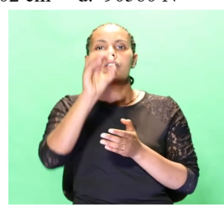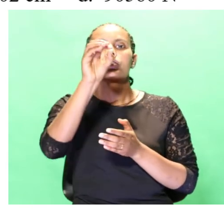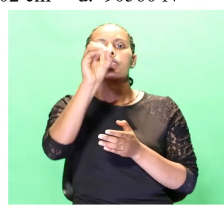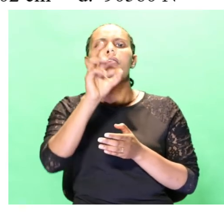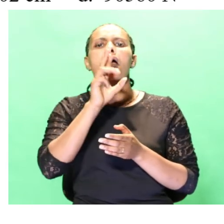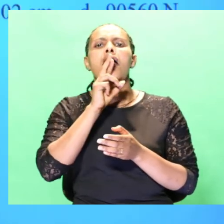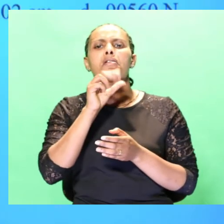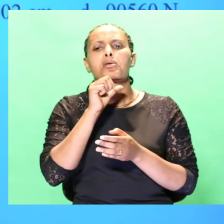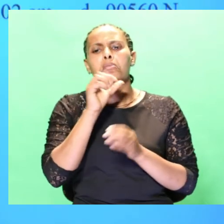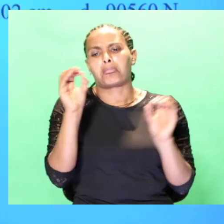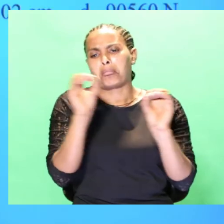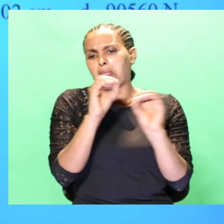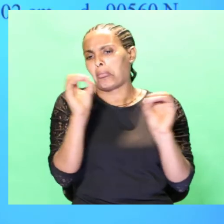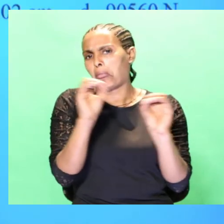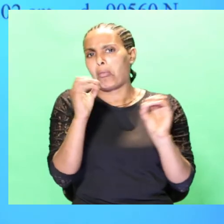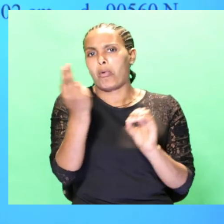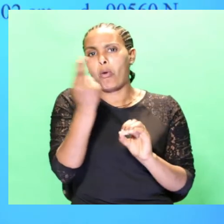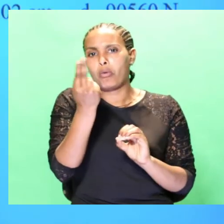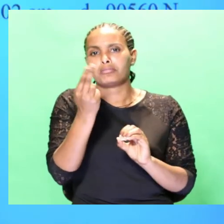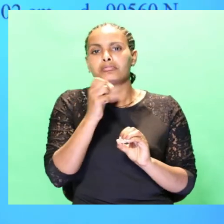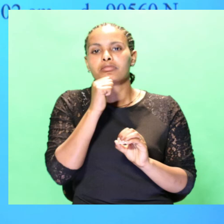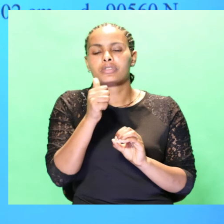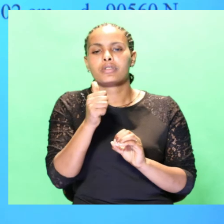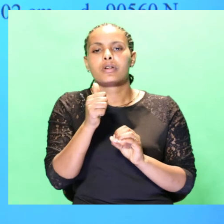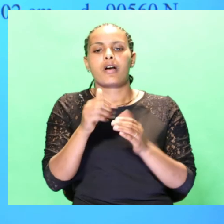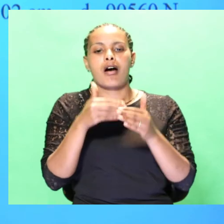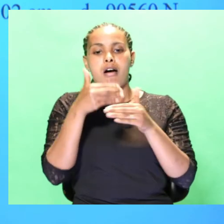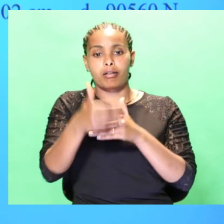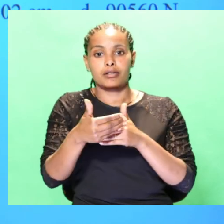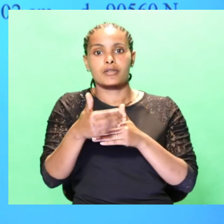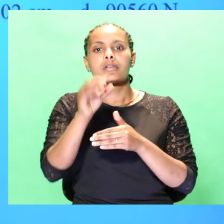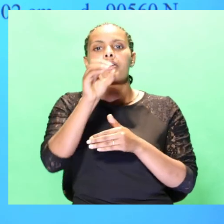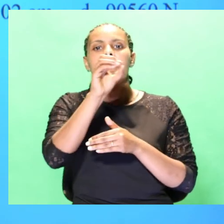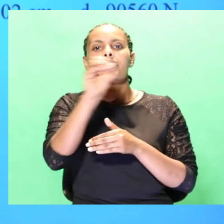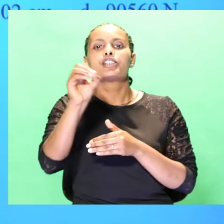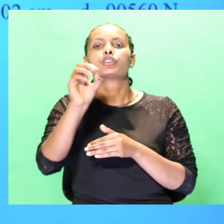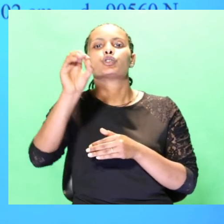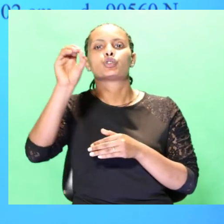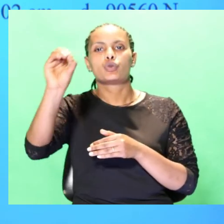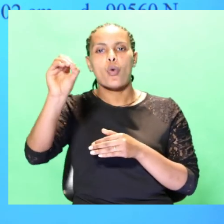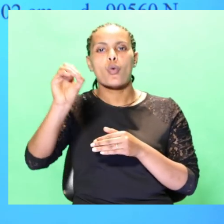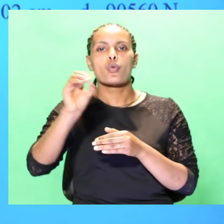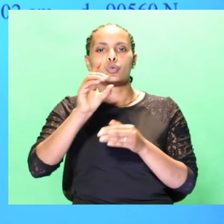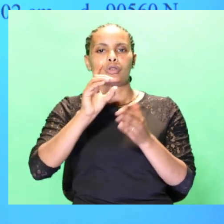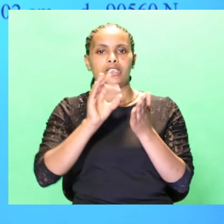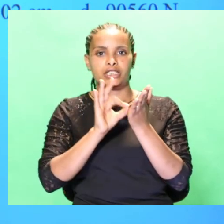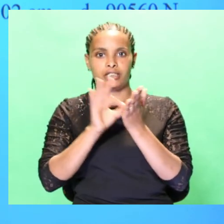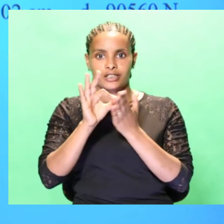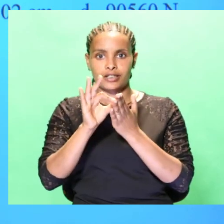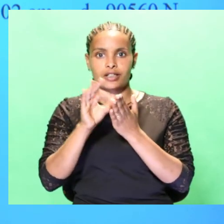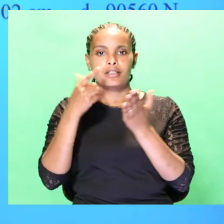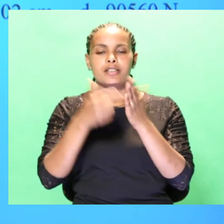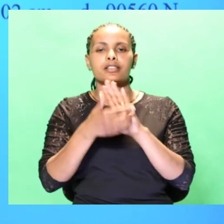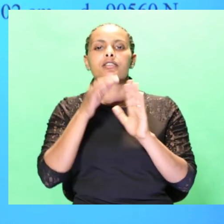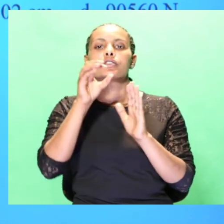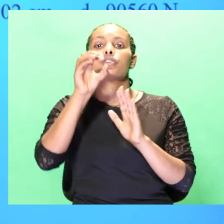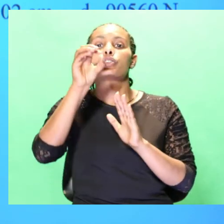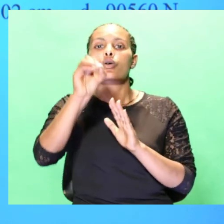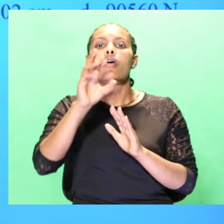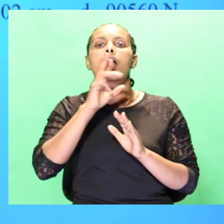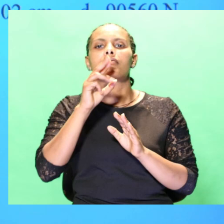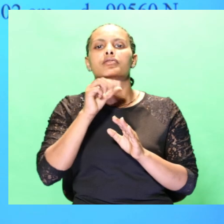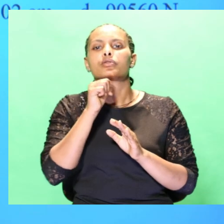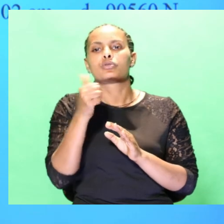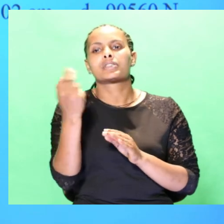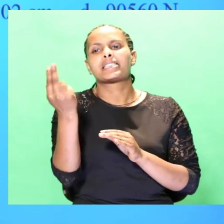Zeros are not significant if they are not preceded by non-zero digits. Therefore, these zeros are